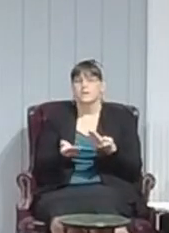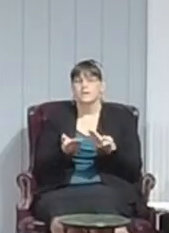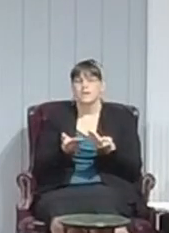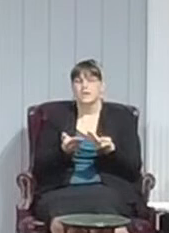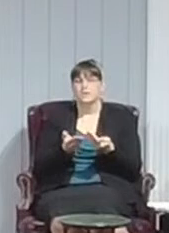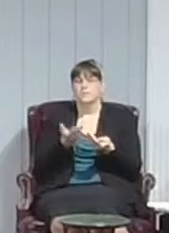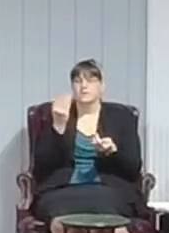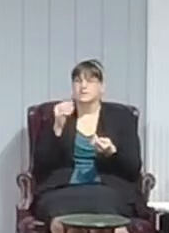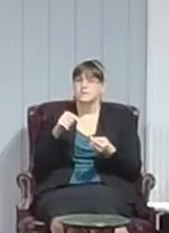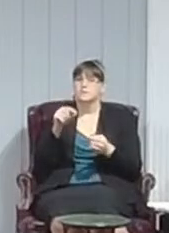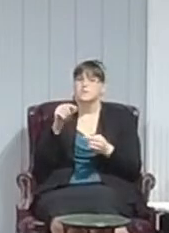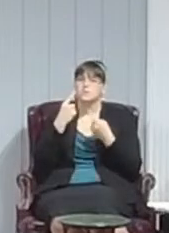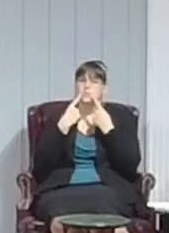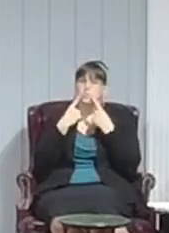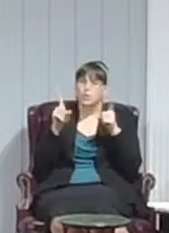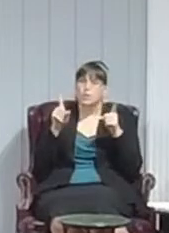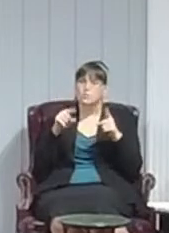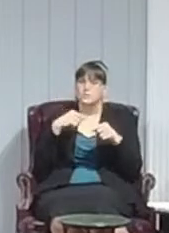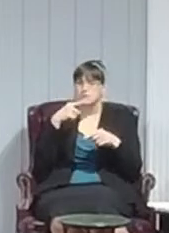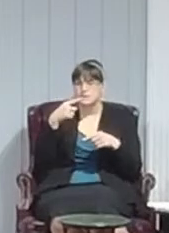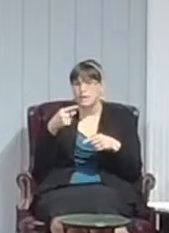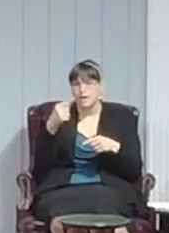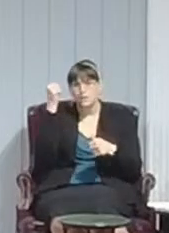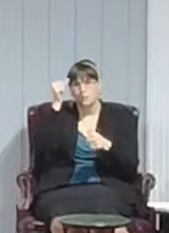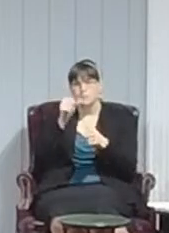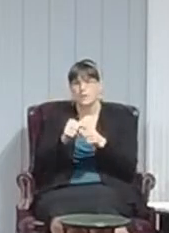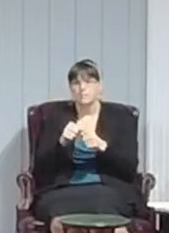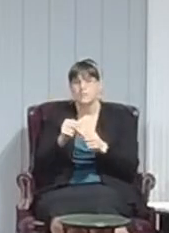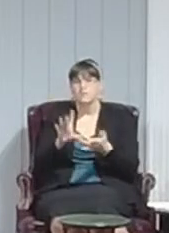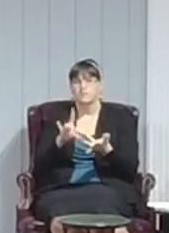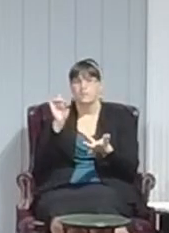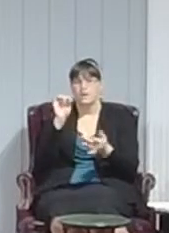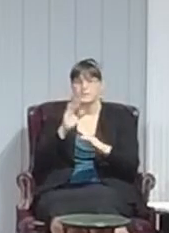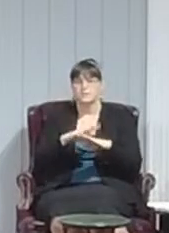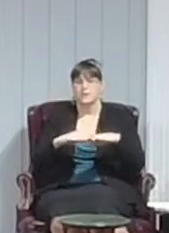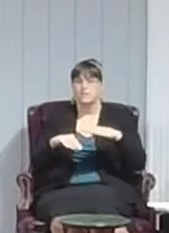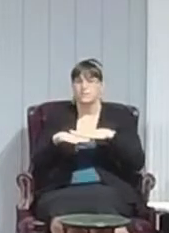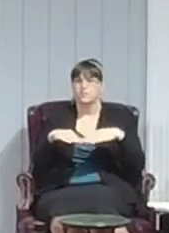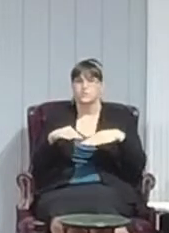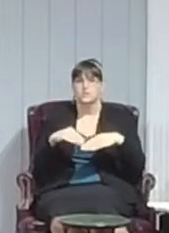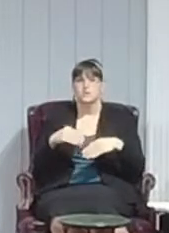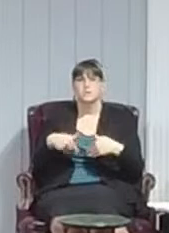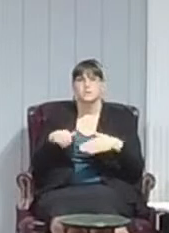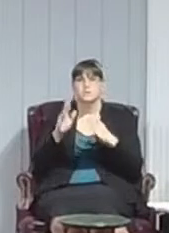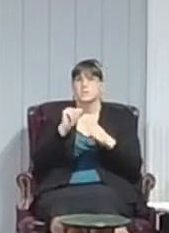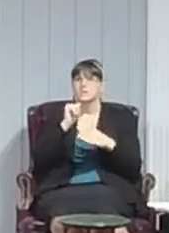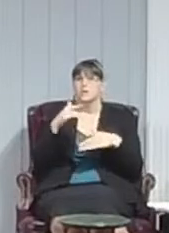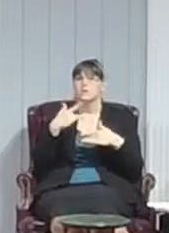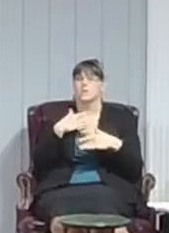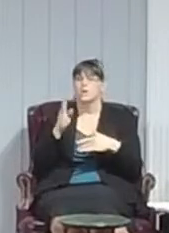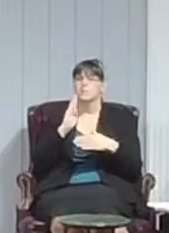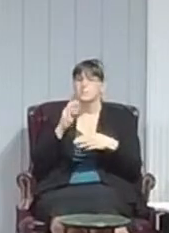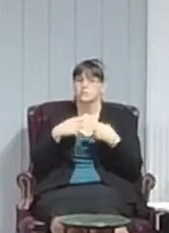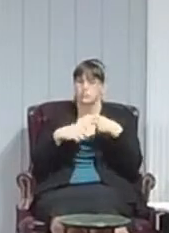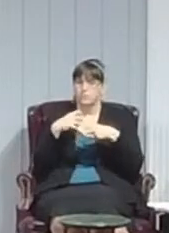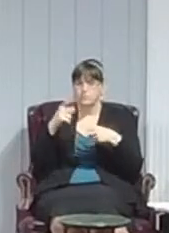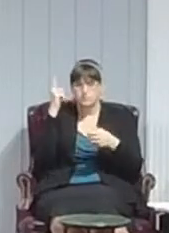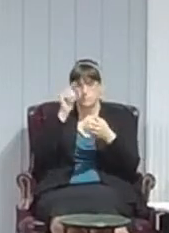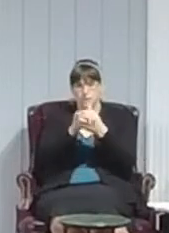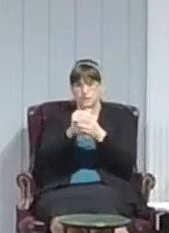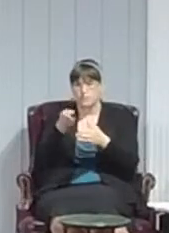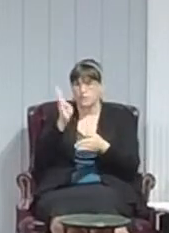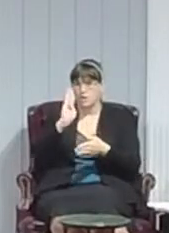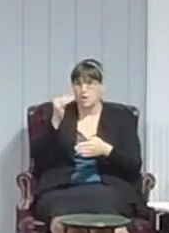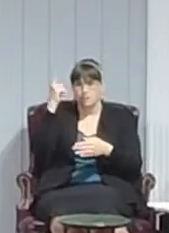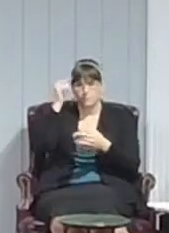remember, and we find comfort in it. So it's pretty easy to say it. Let not your heart be troubled. You believe in God. Believe also in me. It's just kind of an easy one for us to